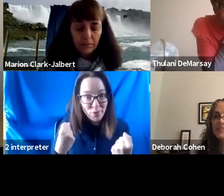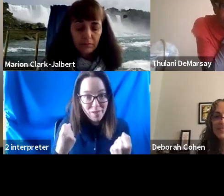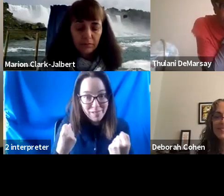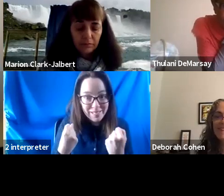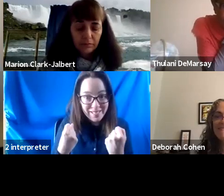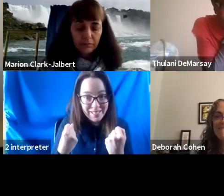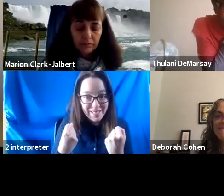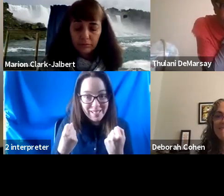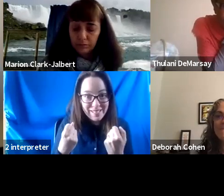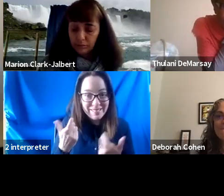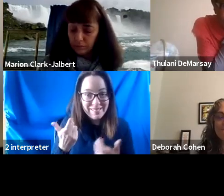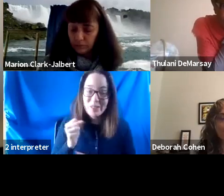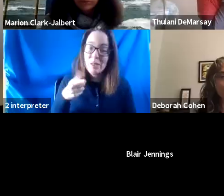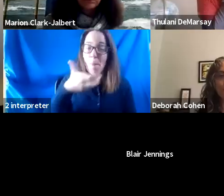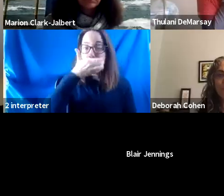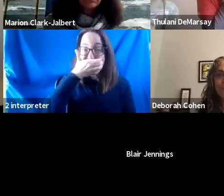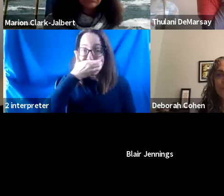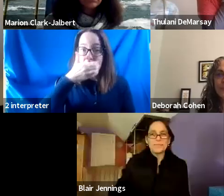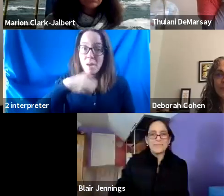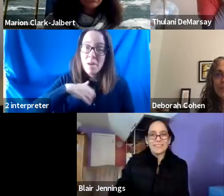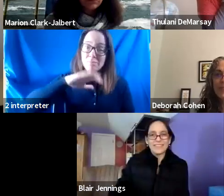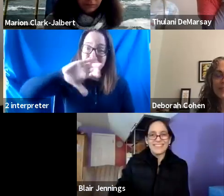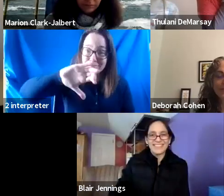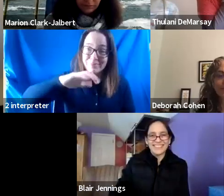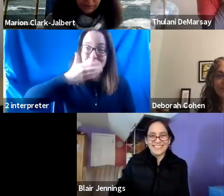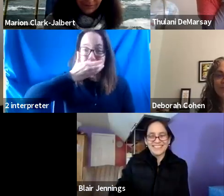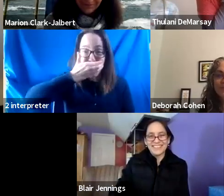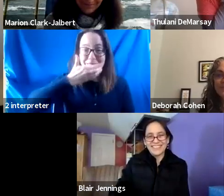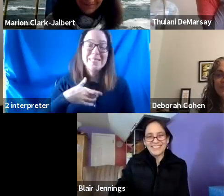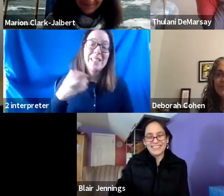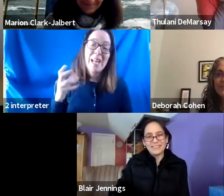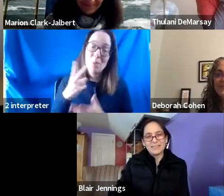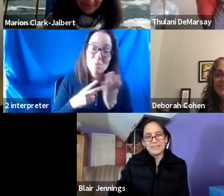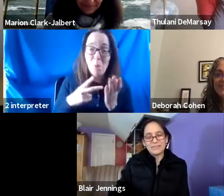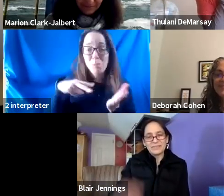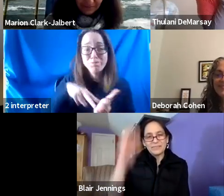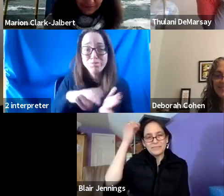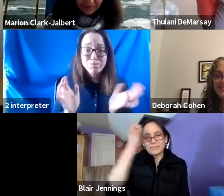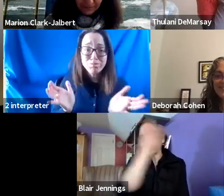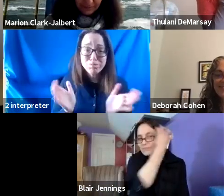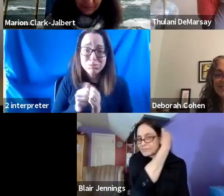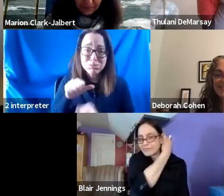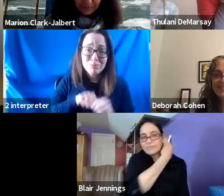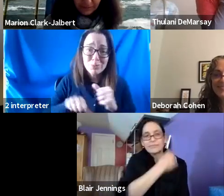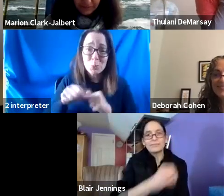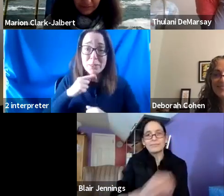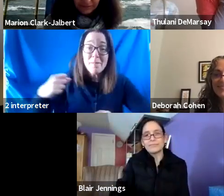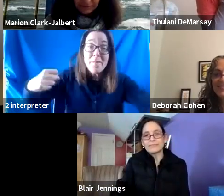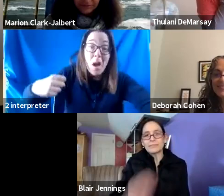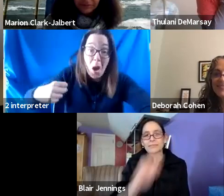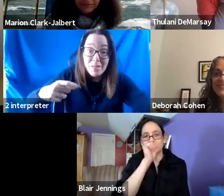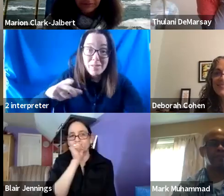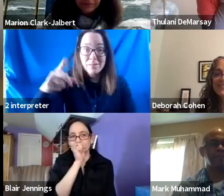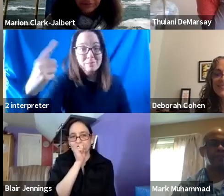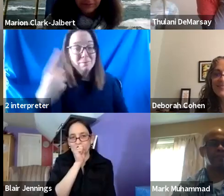and we both stood at the front door going, virtual hug, virtual hug. Because normally we would have hugged each other as